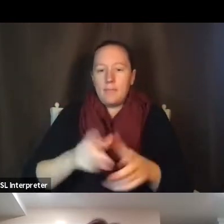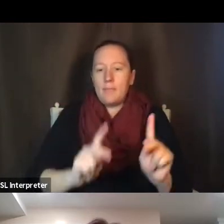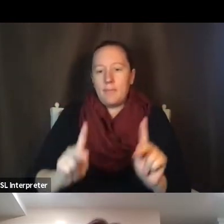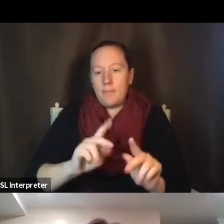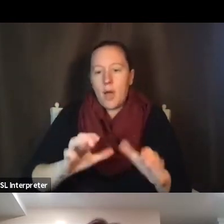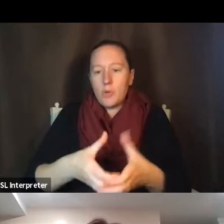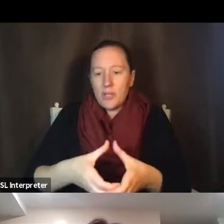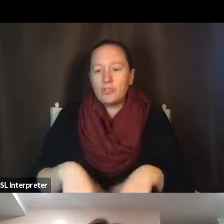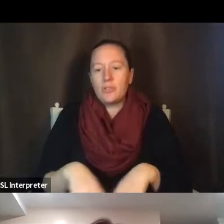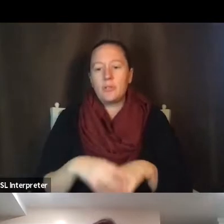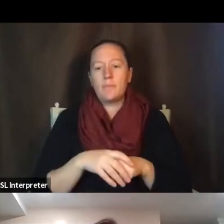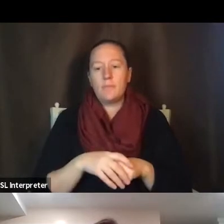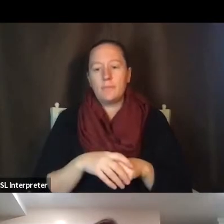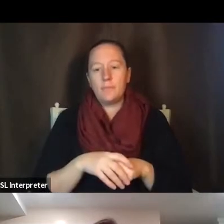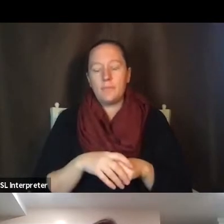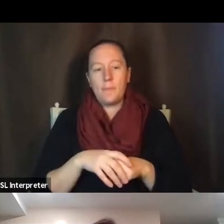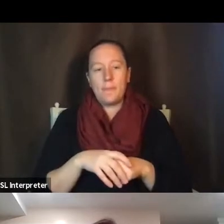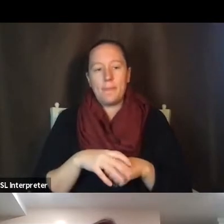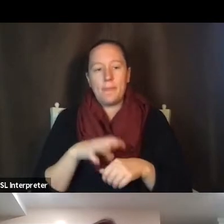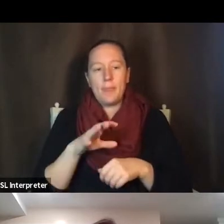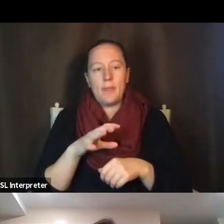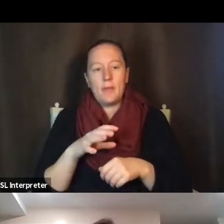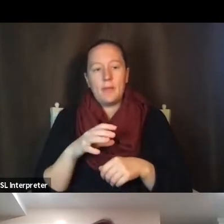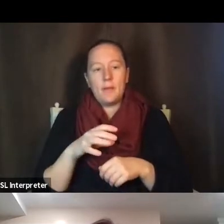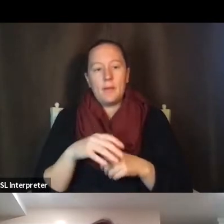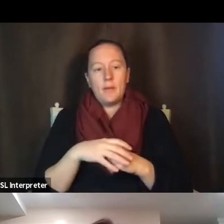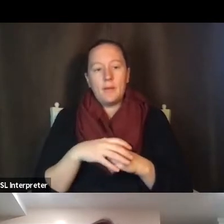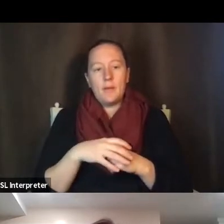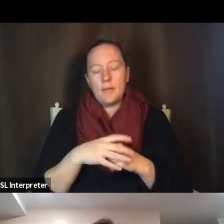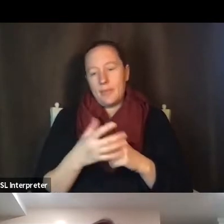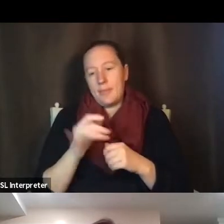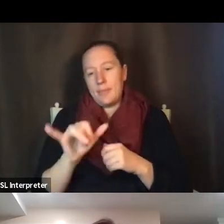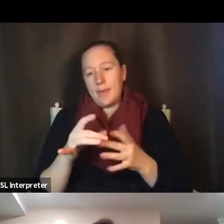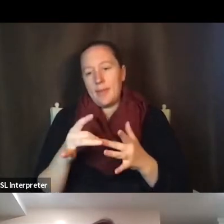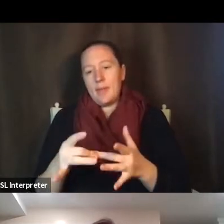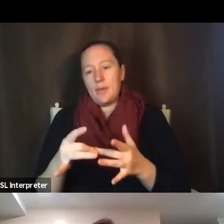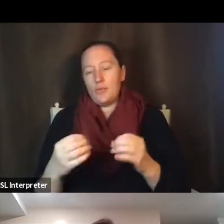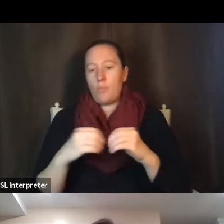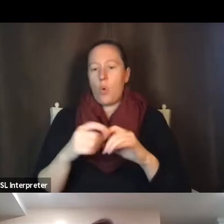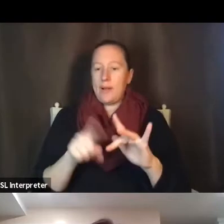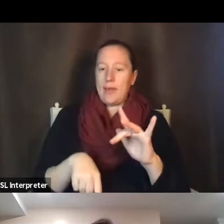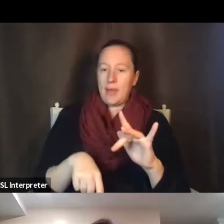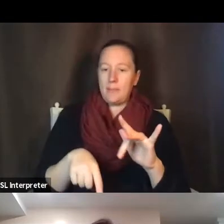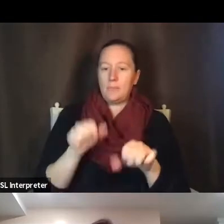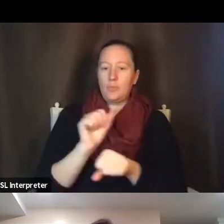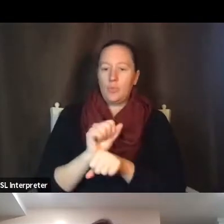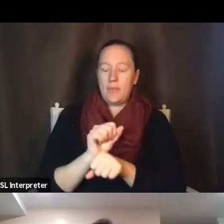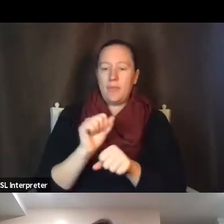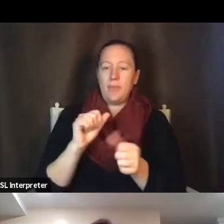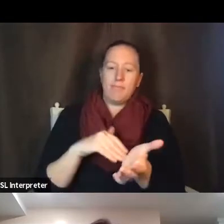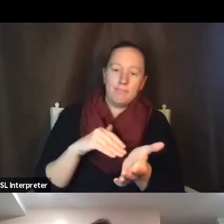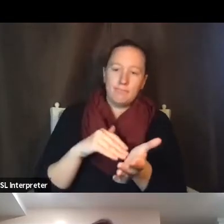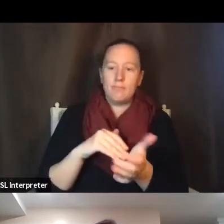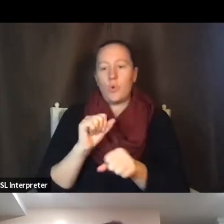so it's more related to the workforce gaps there. And then oftentimes there